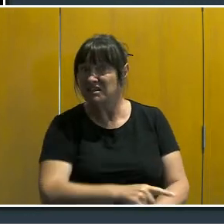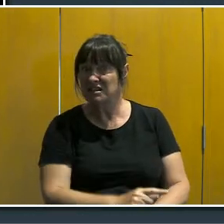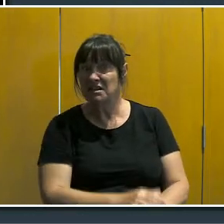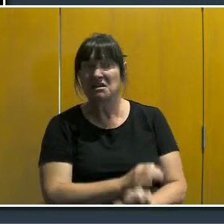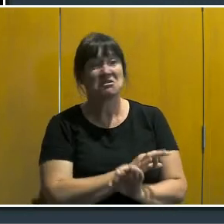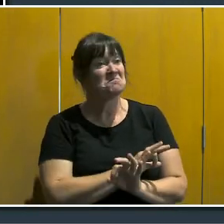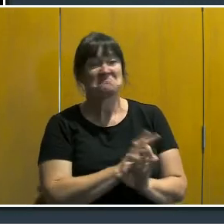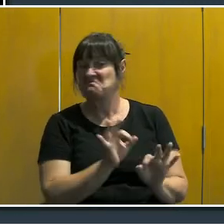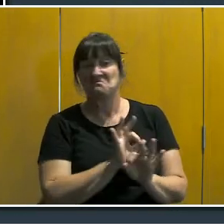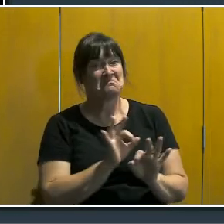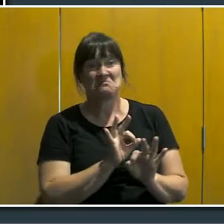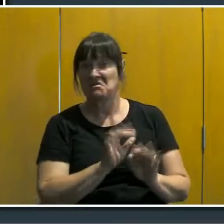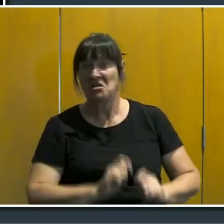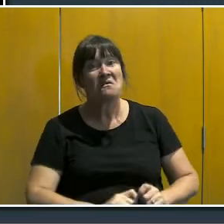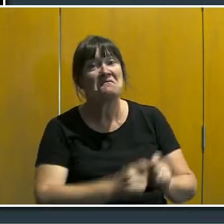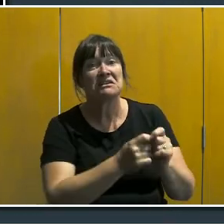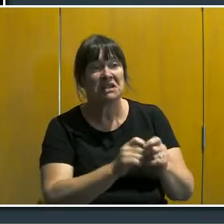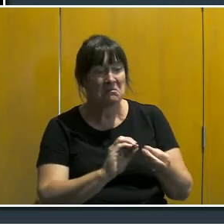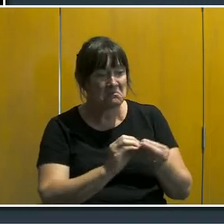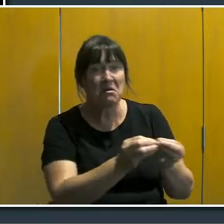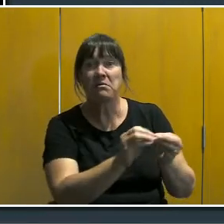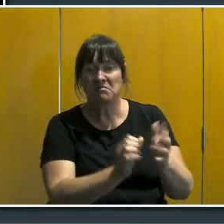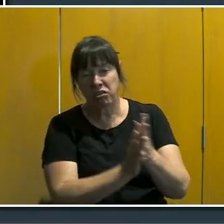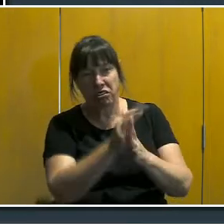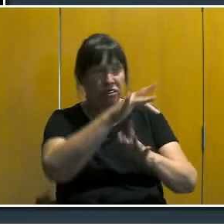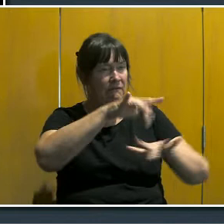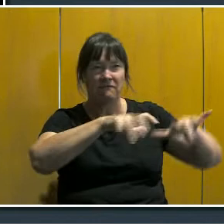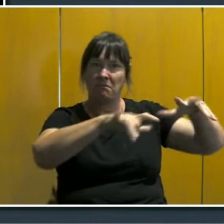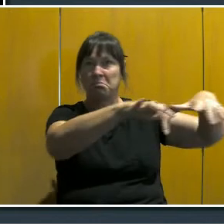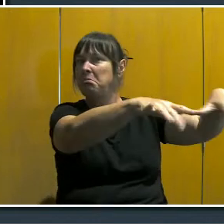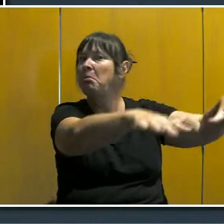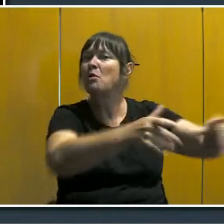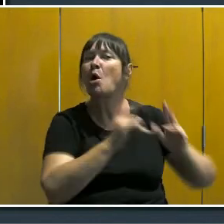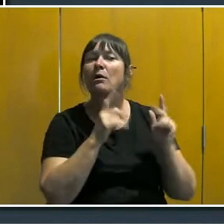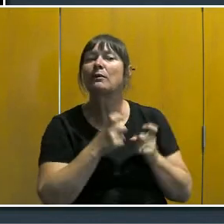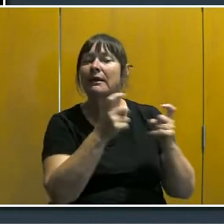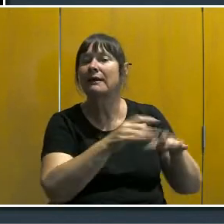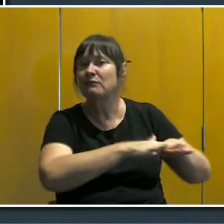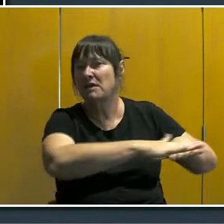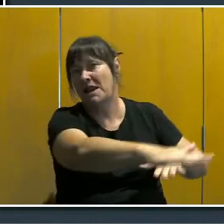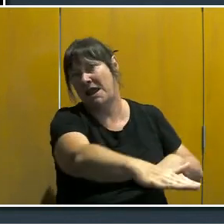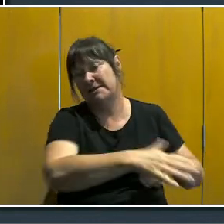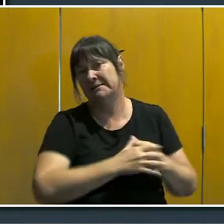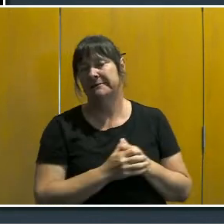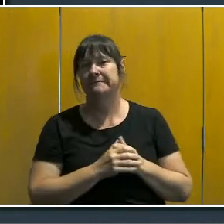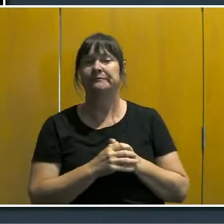broken, fire-blackened fences, a situation our own 2 hectares was in when we purchased it 25 years ago.